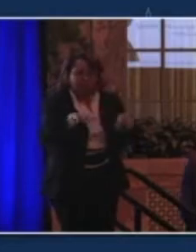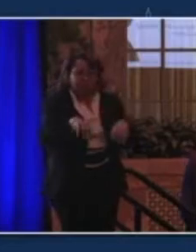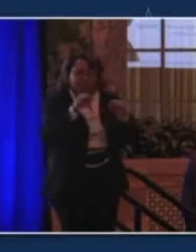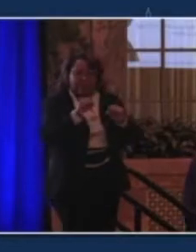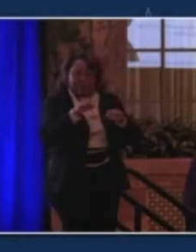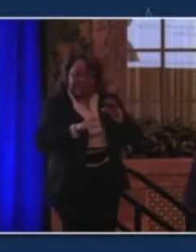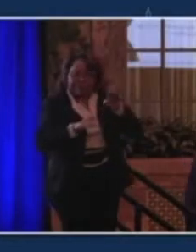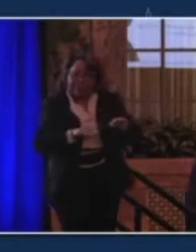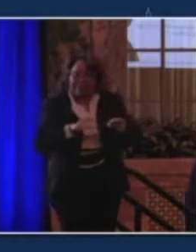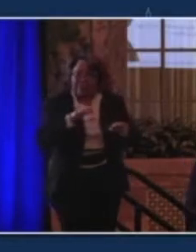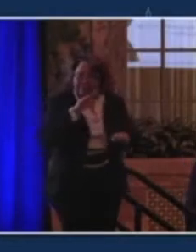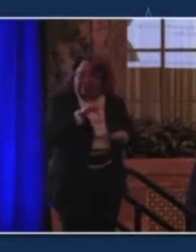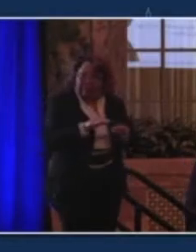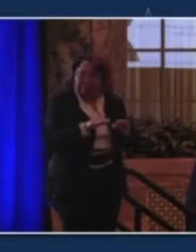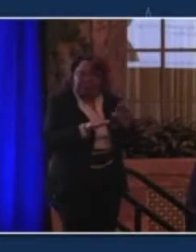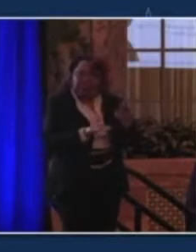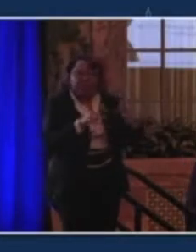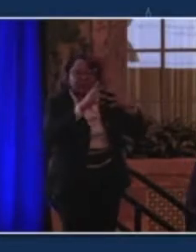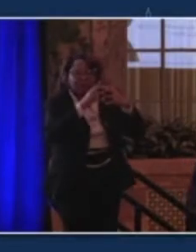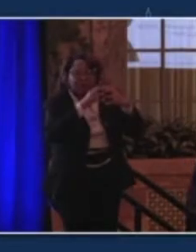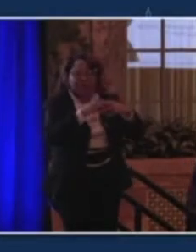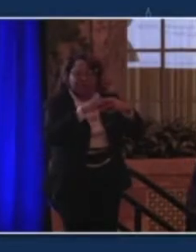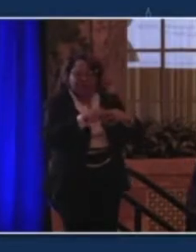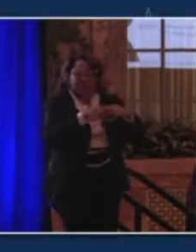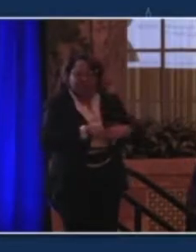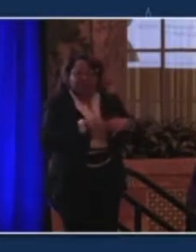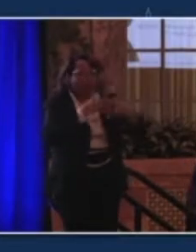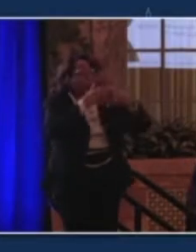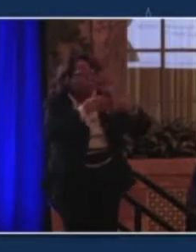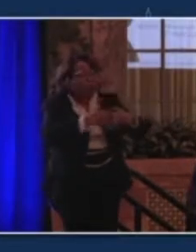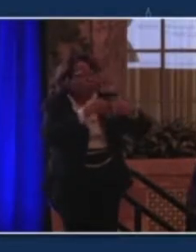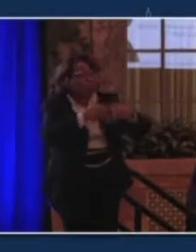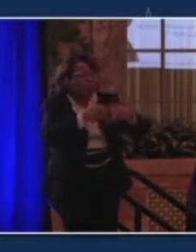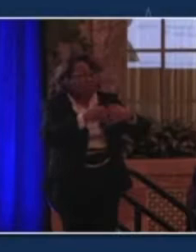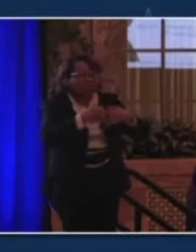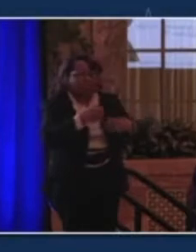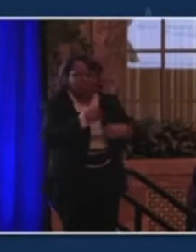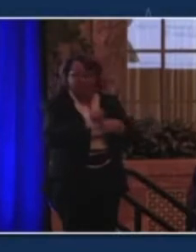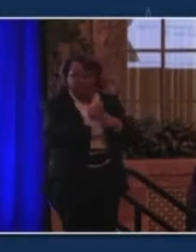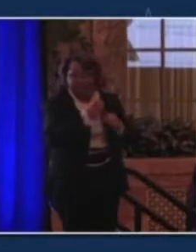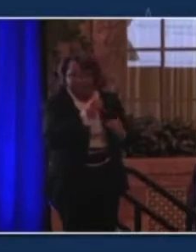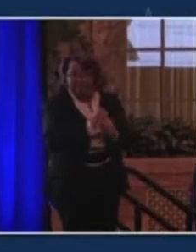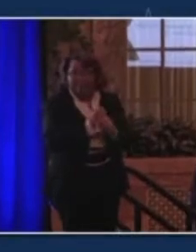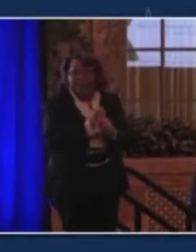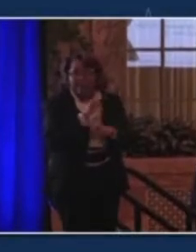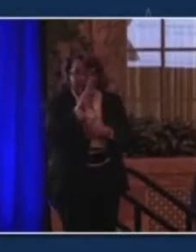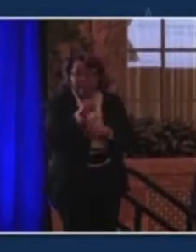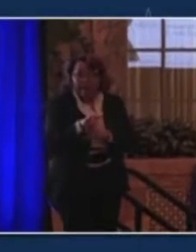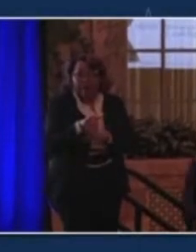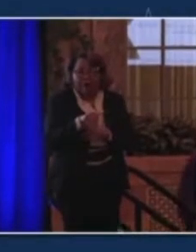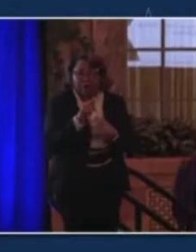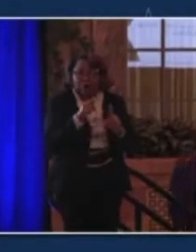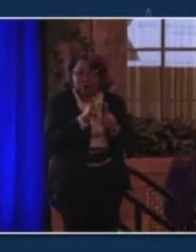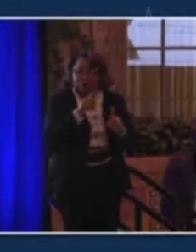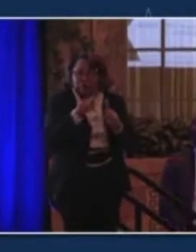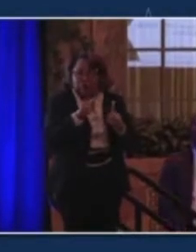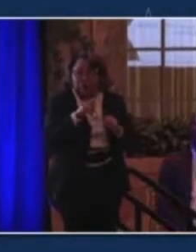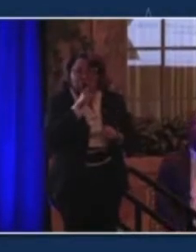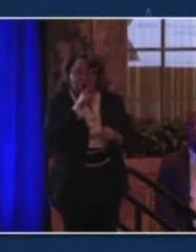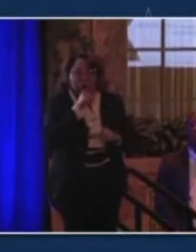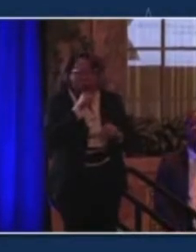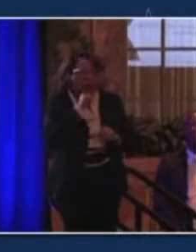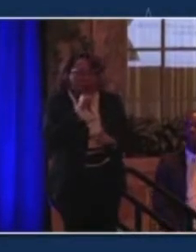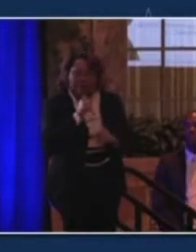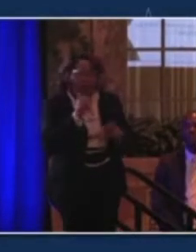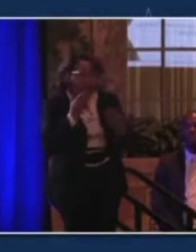steps to forever dismantle the machine and make government work for people who had been underserved